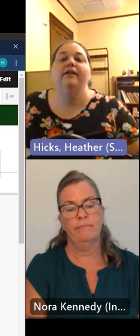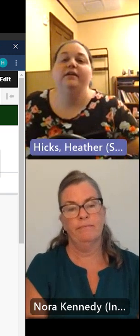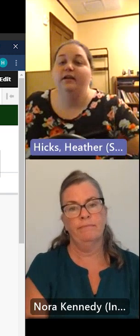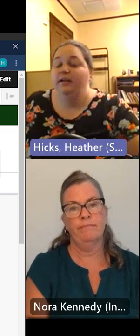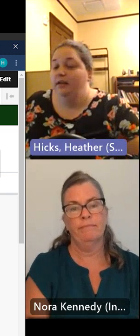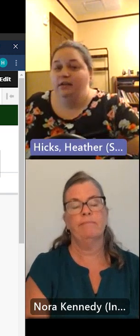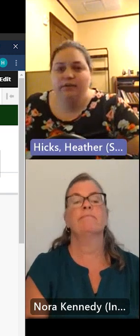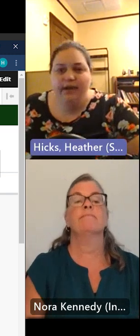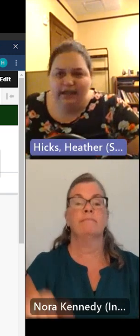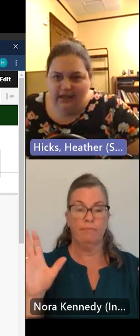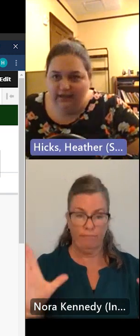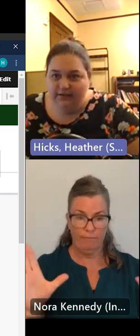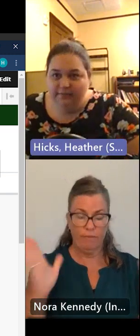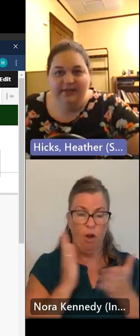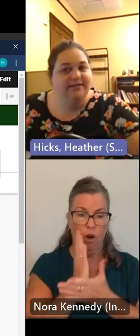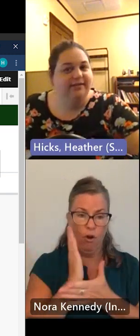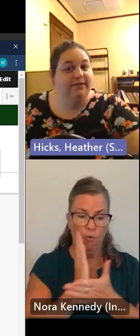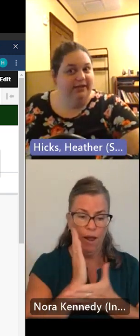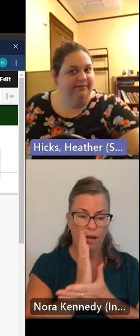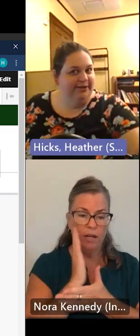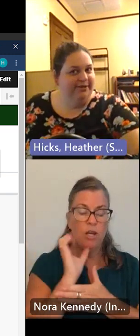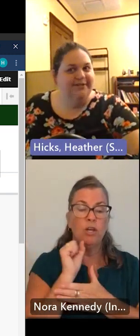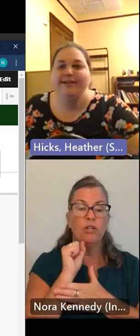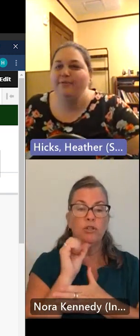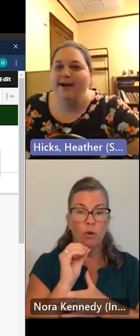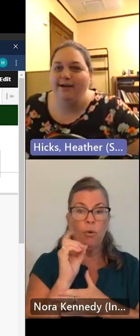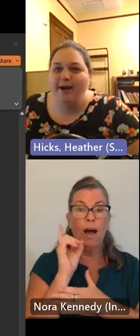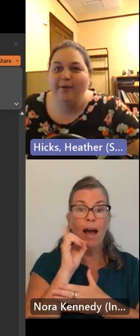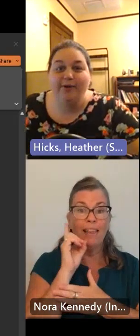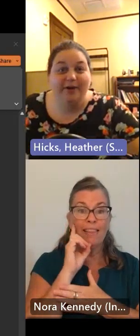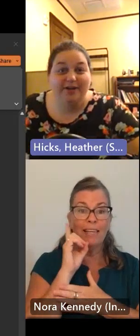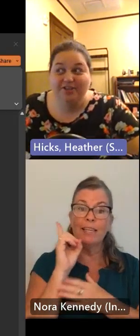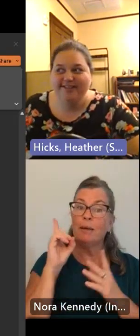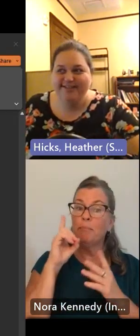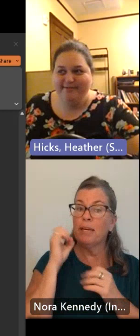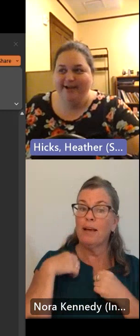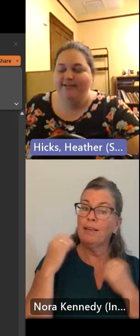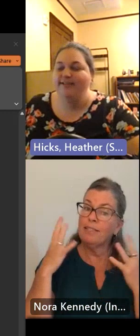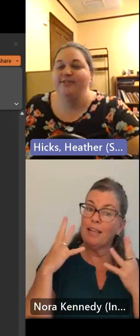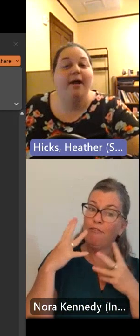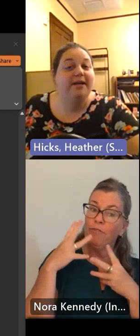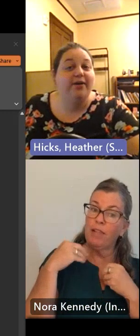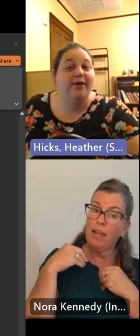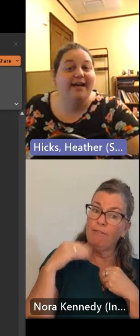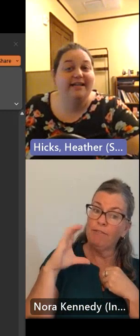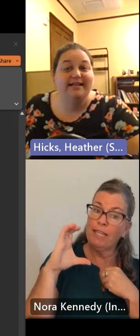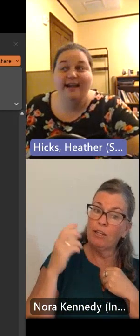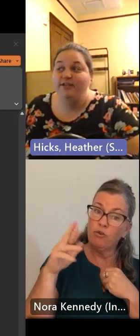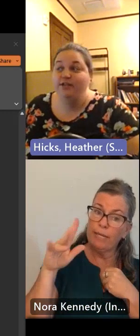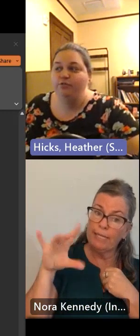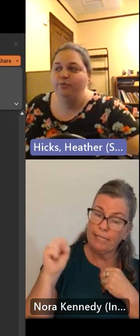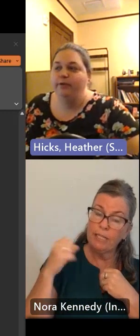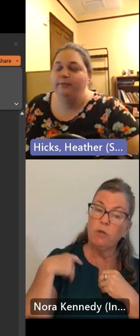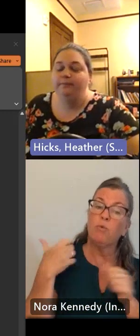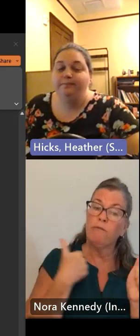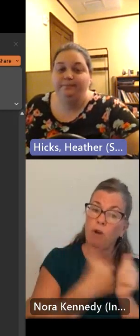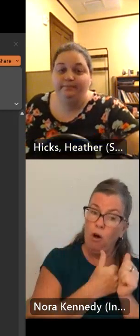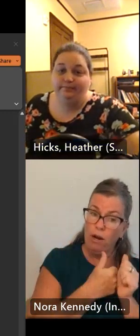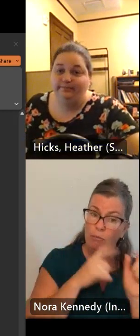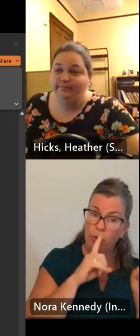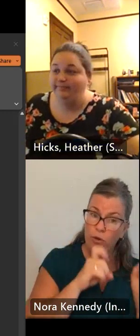All right. So I think because of the lovely Christy, we are up on questions as well. So I'm going to go ahead and dive into